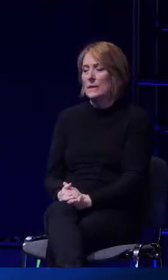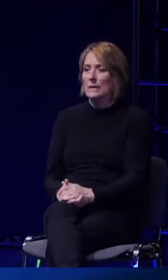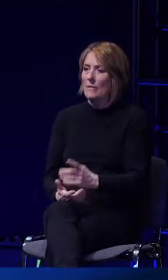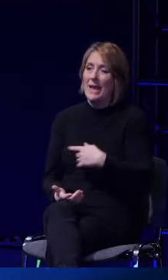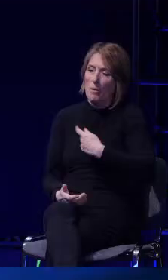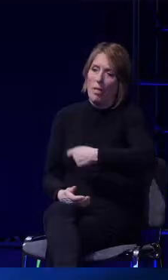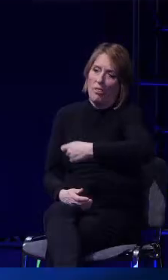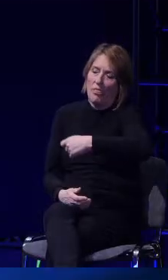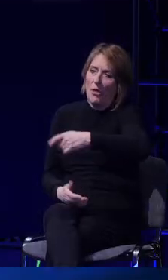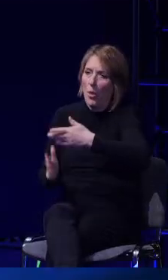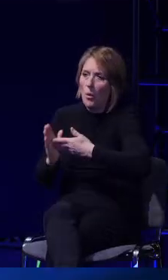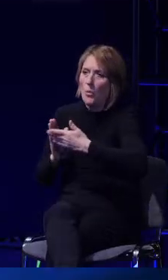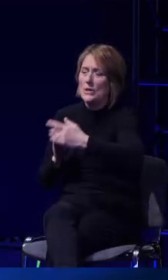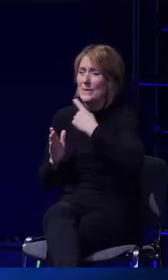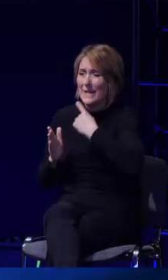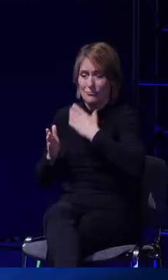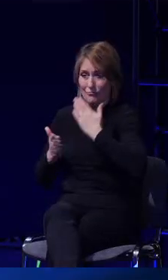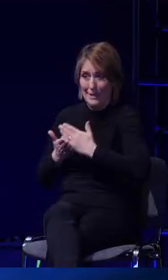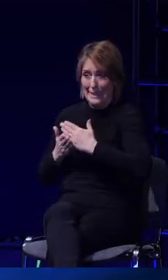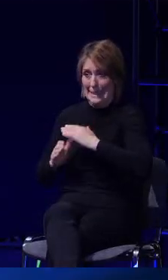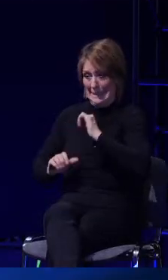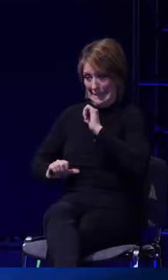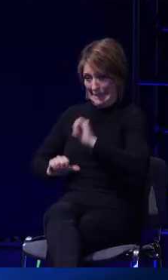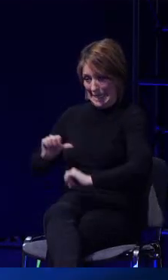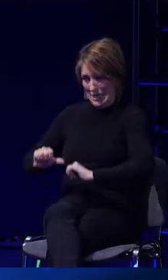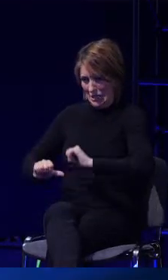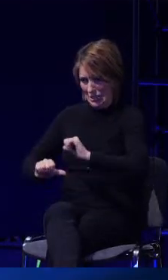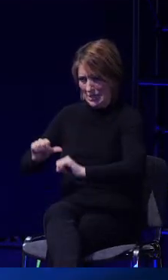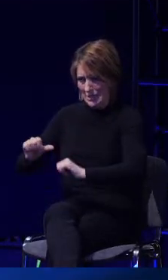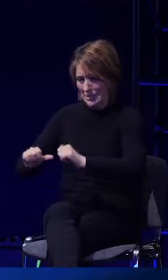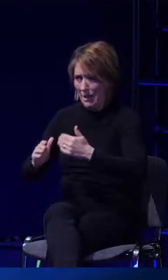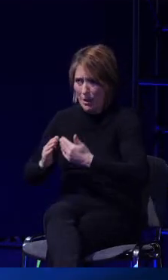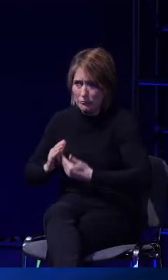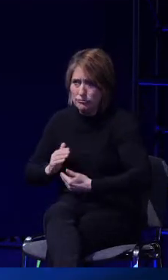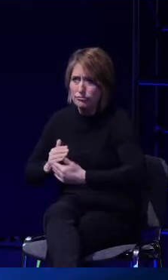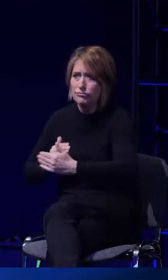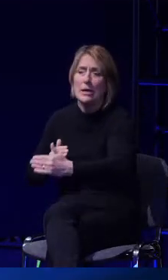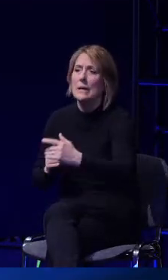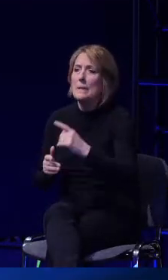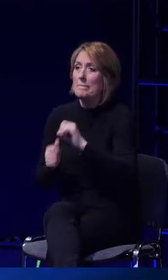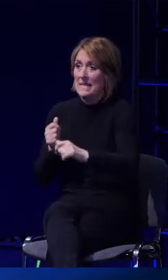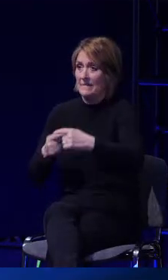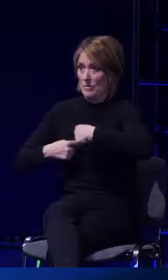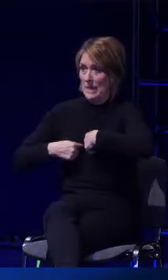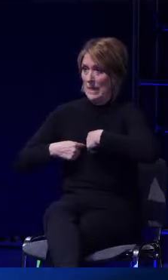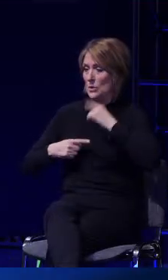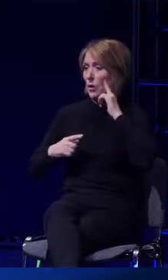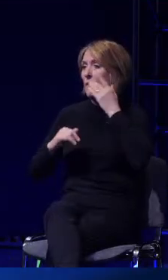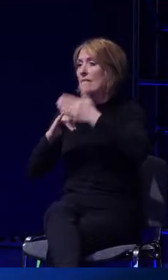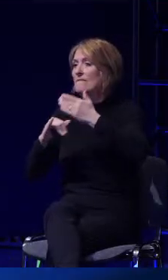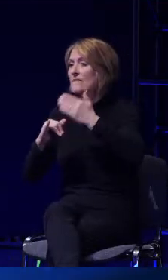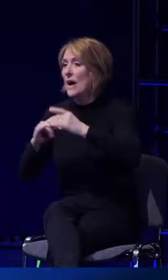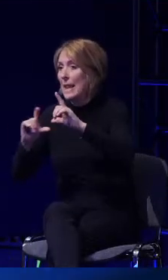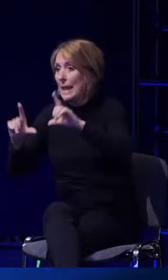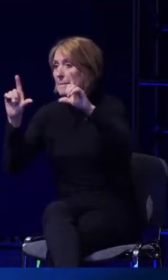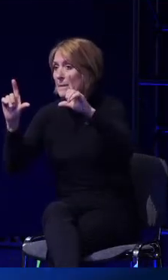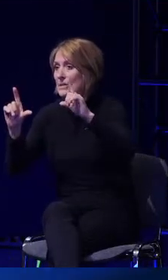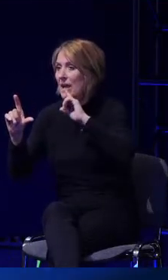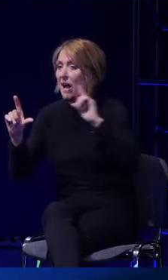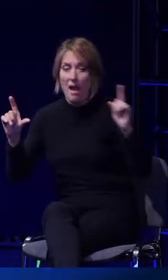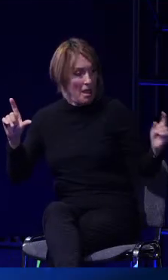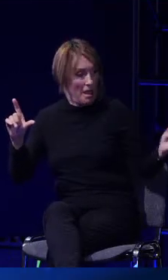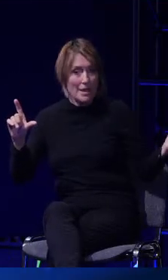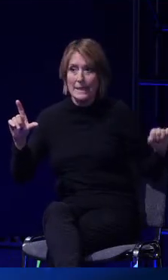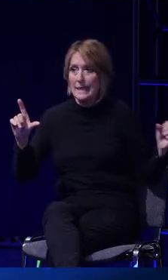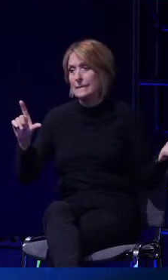that there's so many stages that to me it only makes sense just to look at that final image and go, yeah, just putting that green channel up on